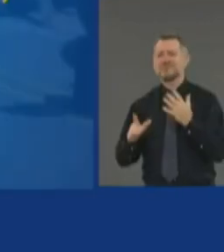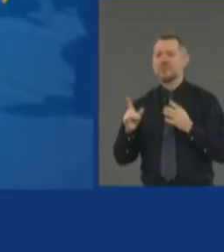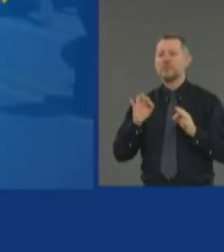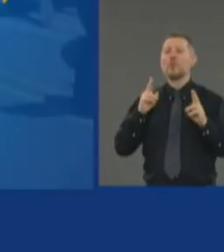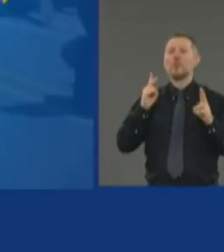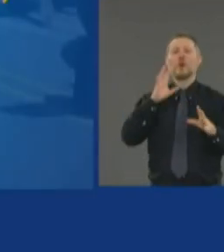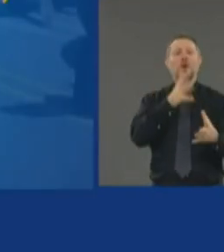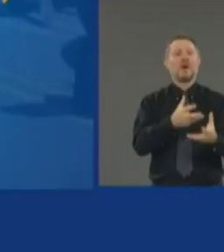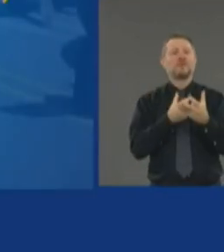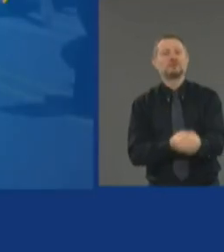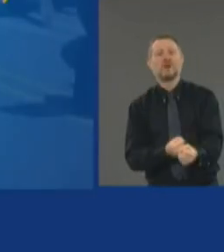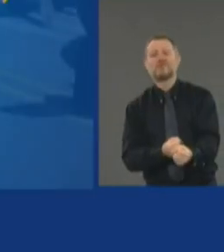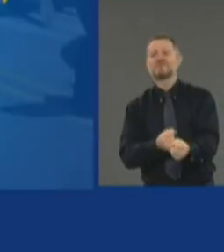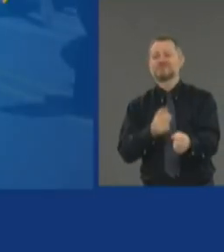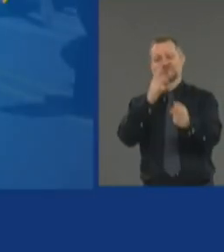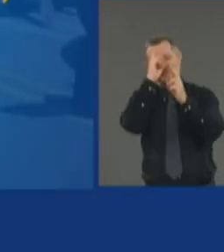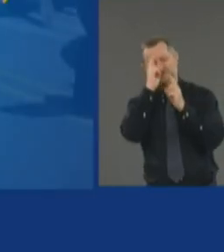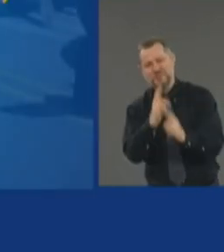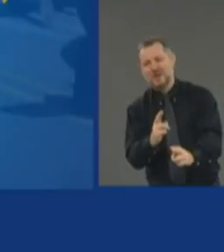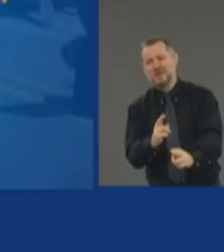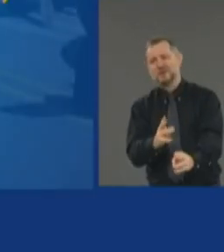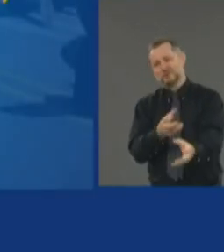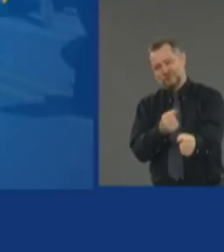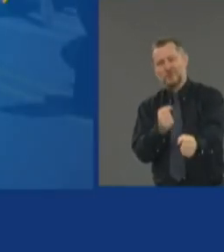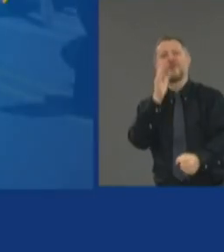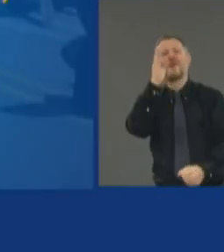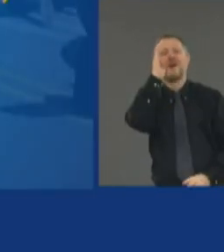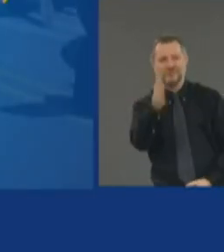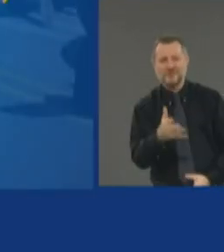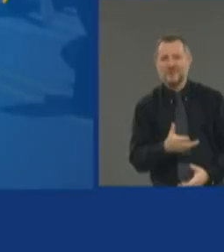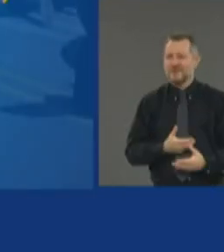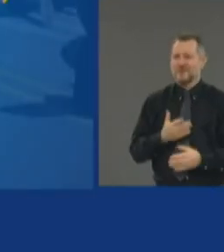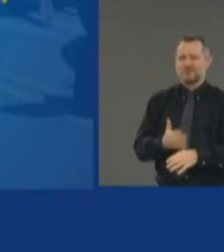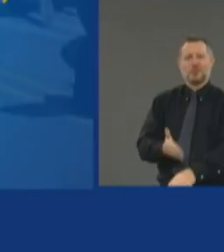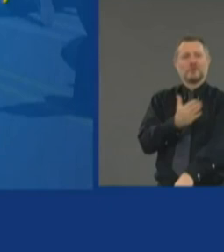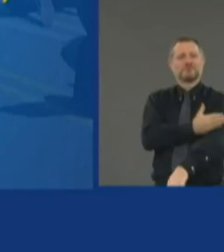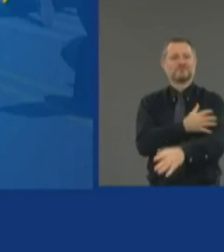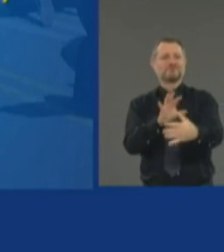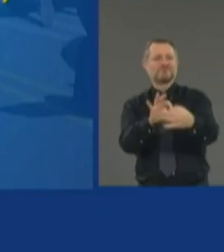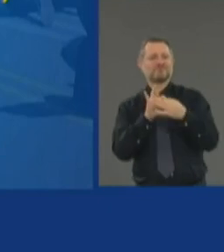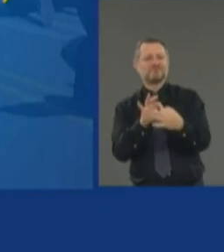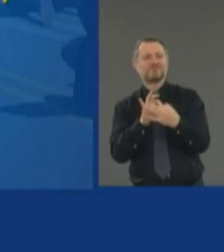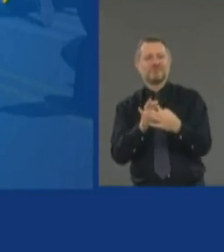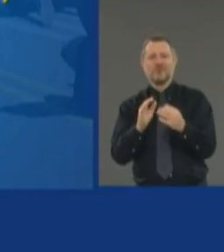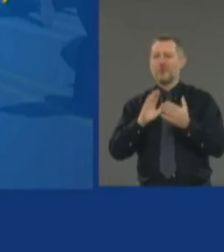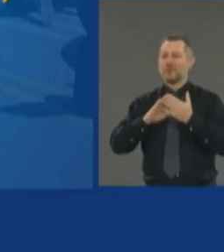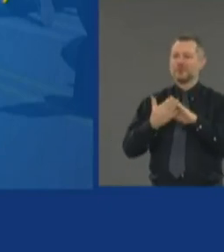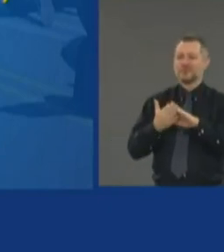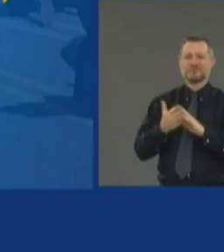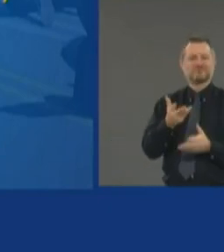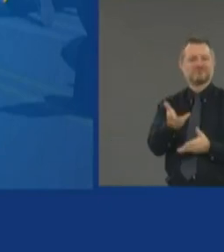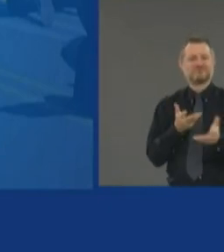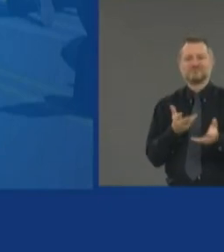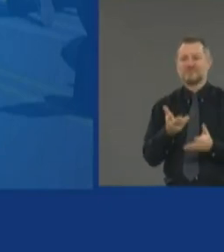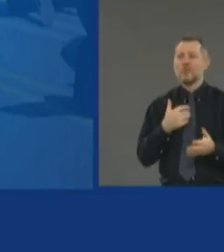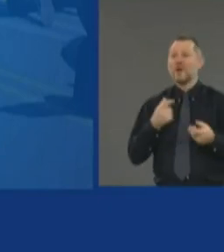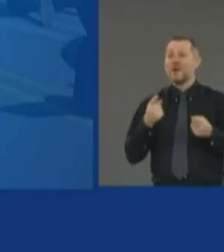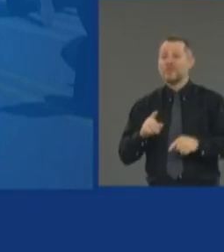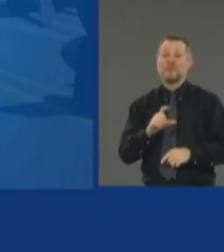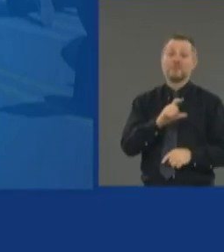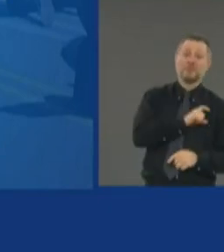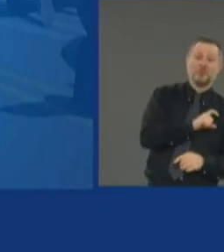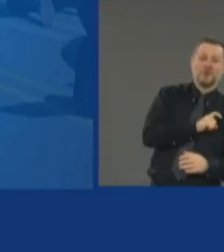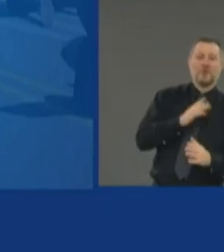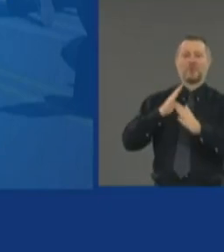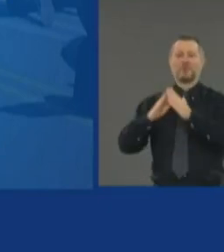trust that you need to make this relationship work. You have to heal the police-community relationship. That has to